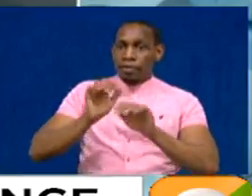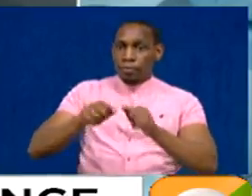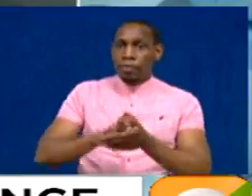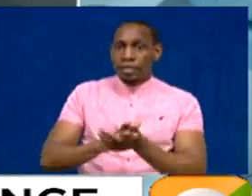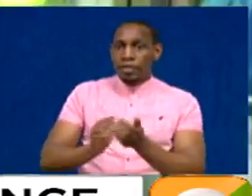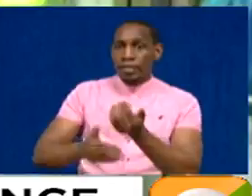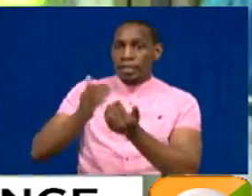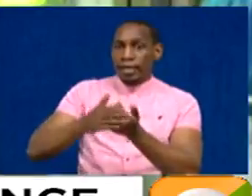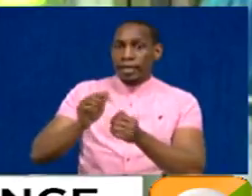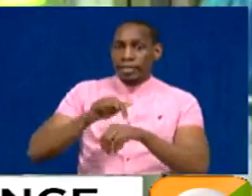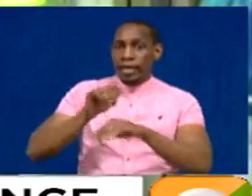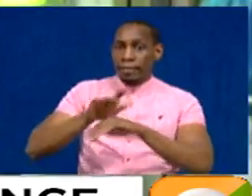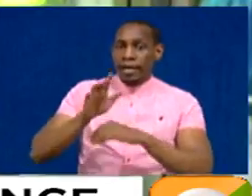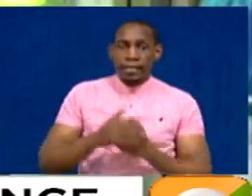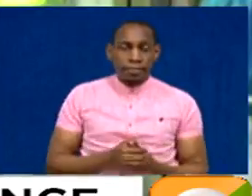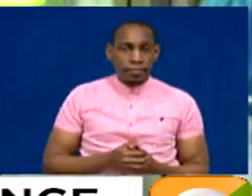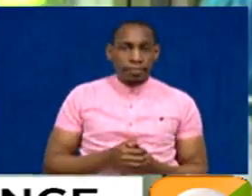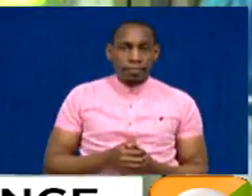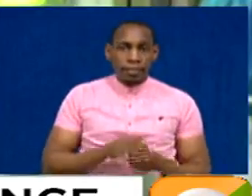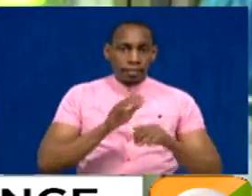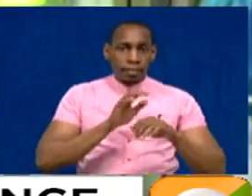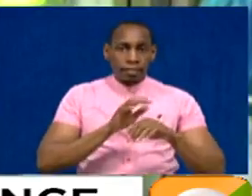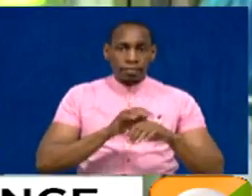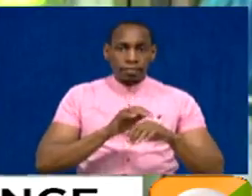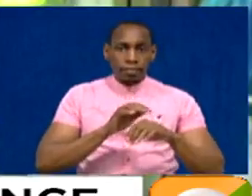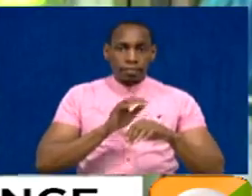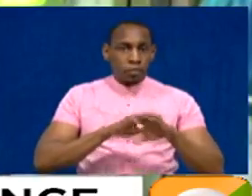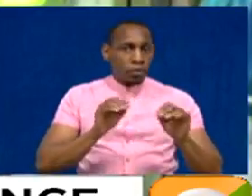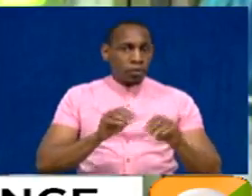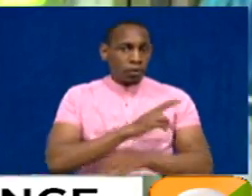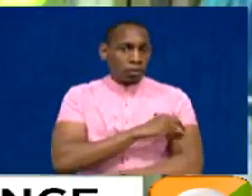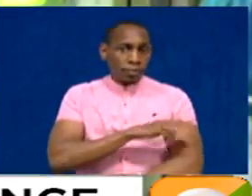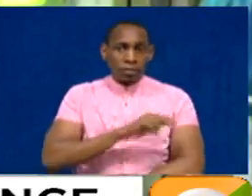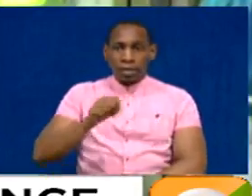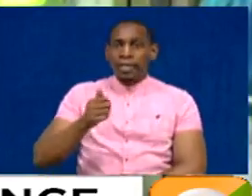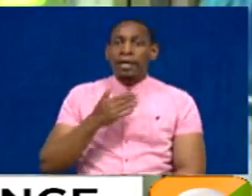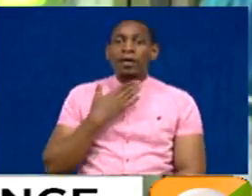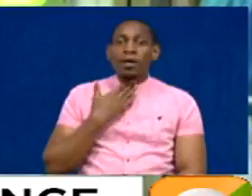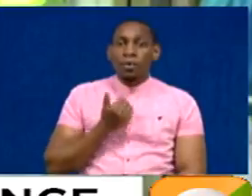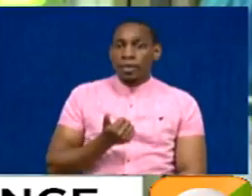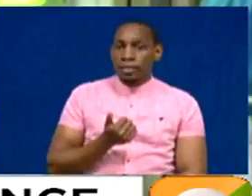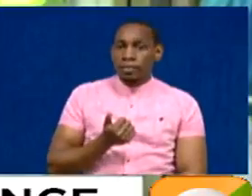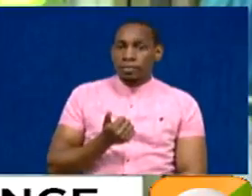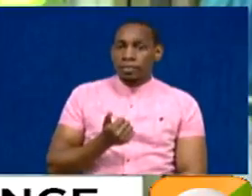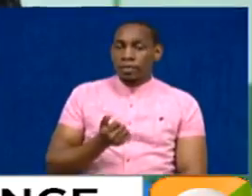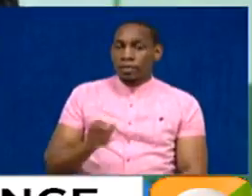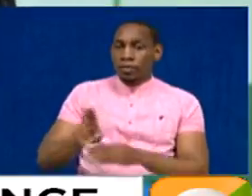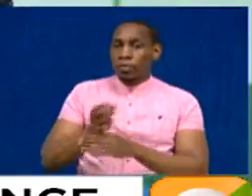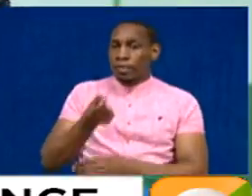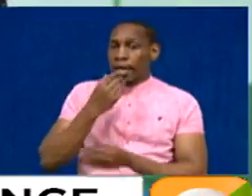easily treatable earlier. Unfortunately, in some hospitals, they like to jump to the higher level